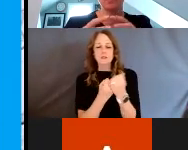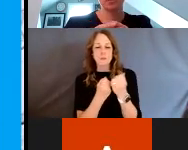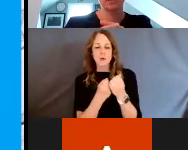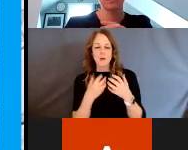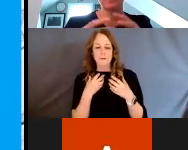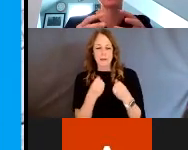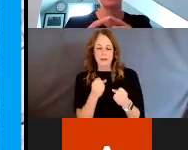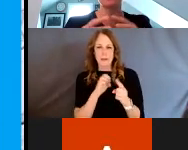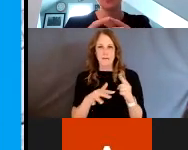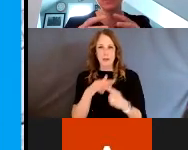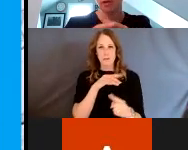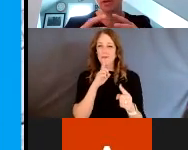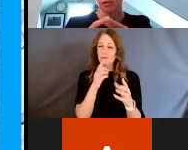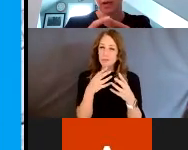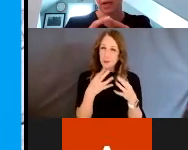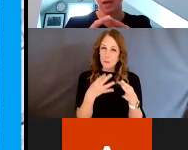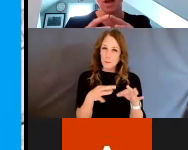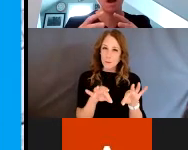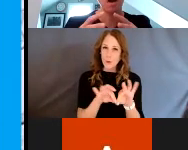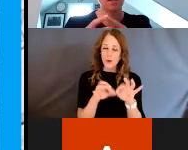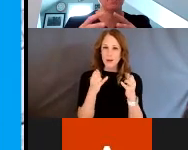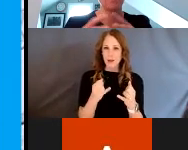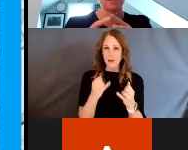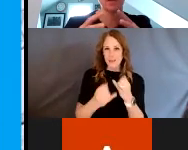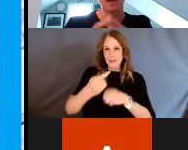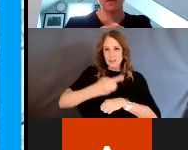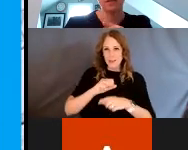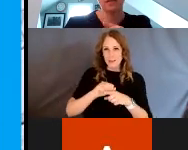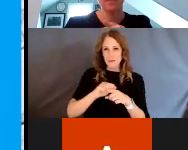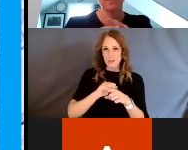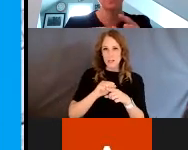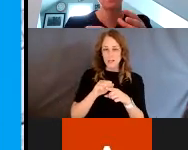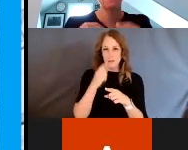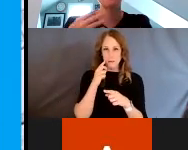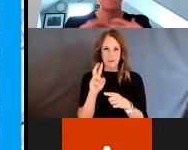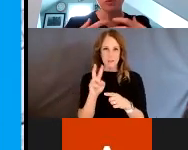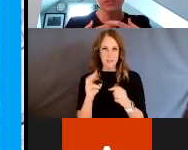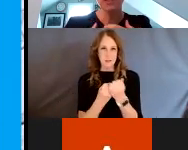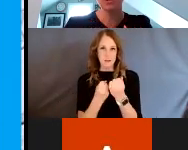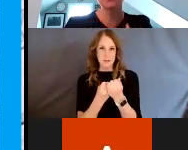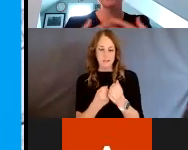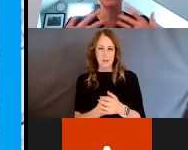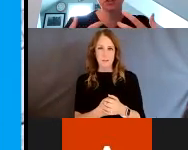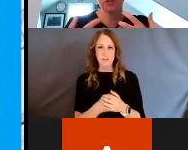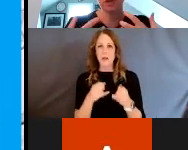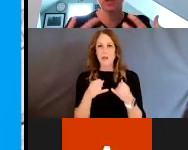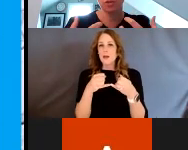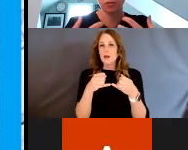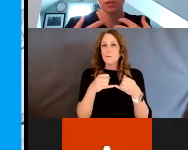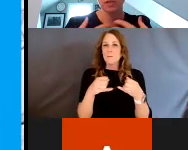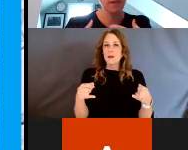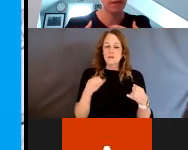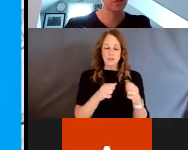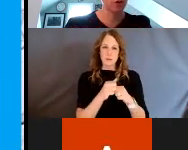really important as we close out our training on victim advocacy. Boundaries are the structure that